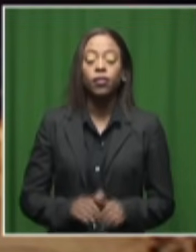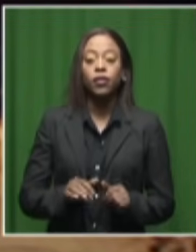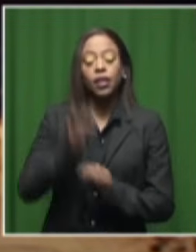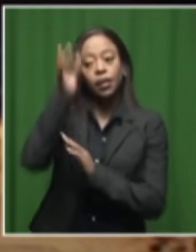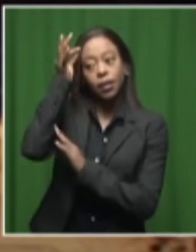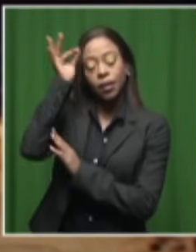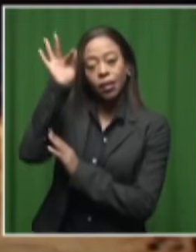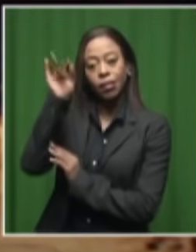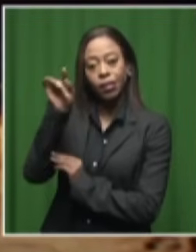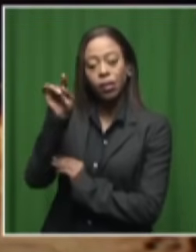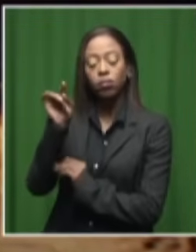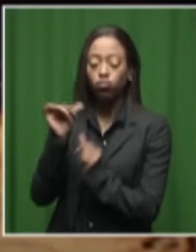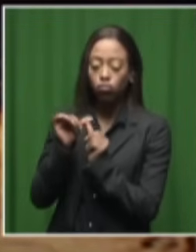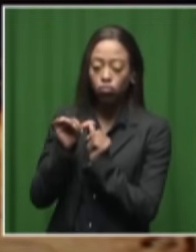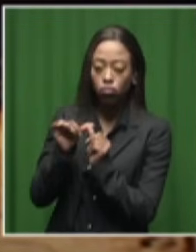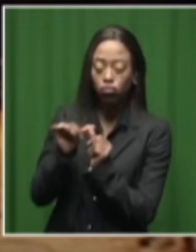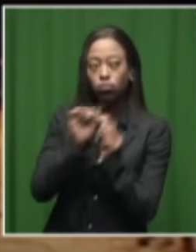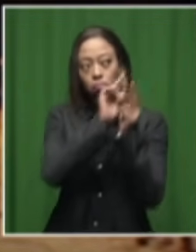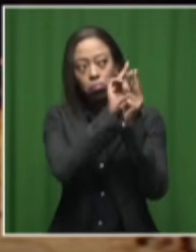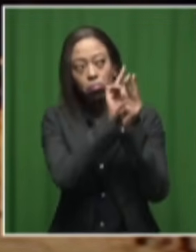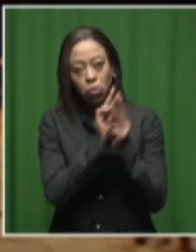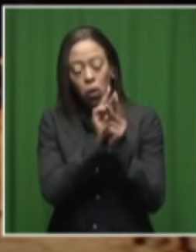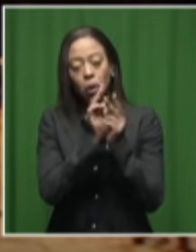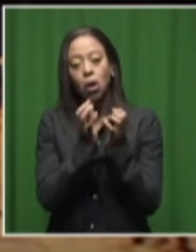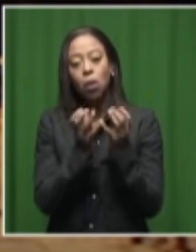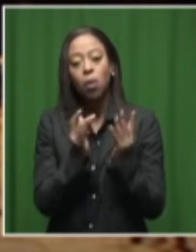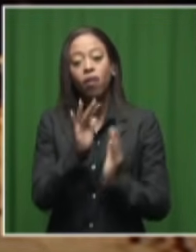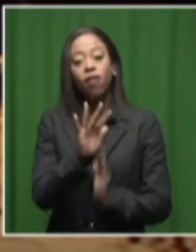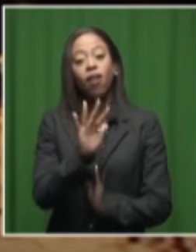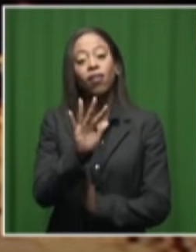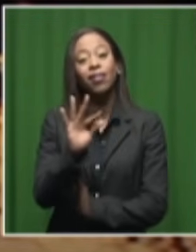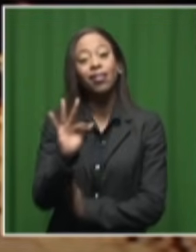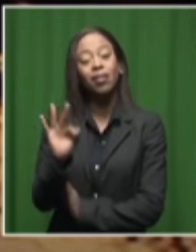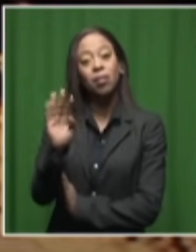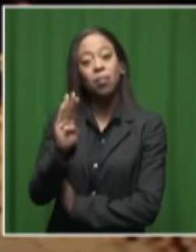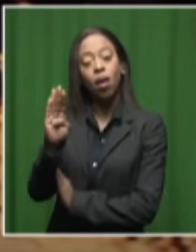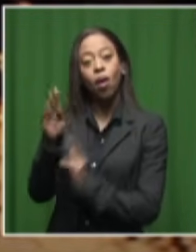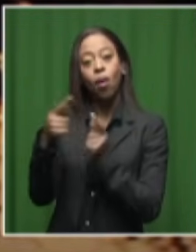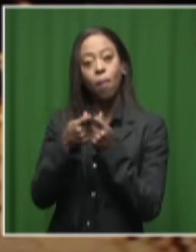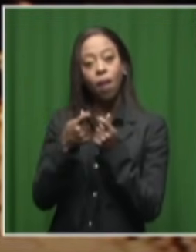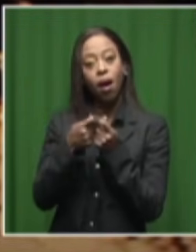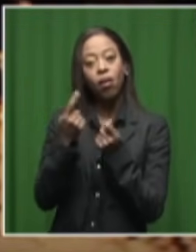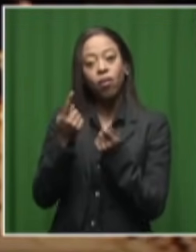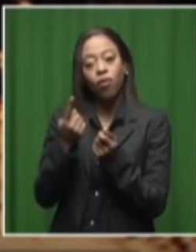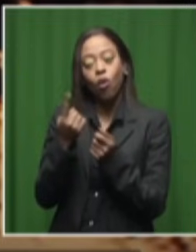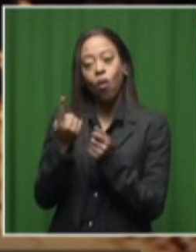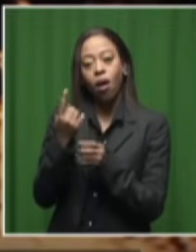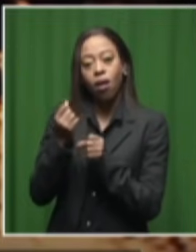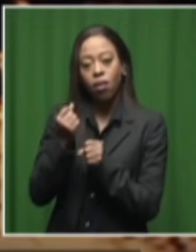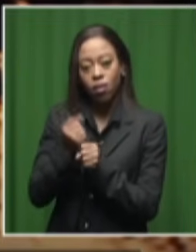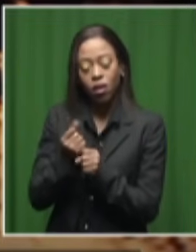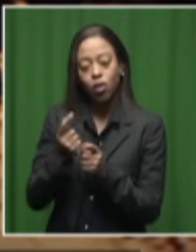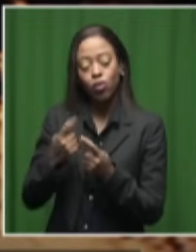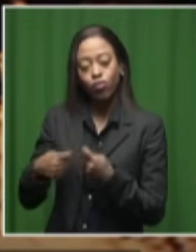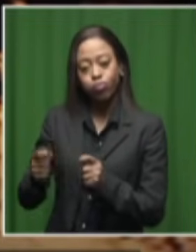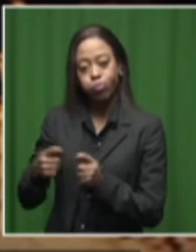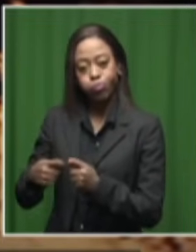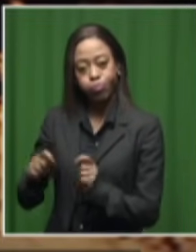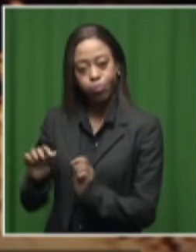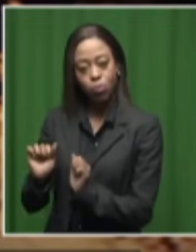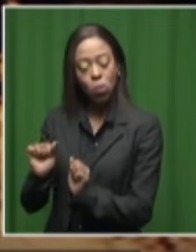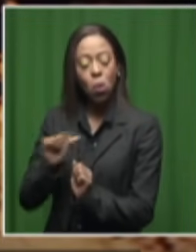Government says it will continue to borrow around 553 billion rand per annum. And this is due to